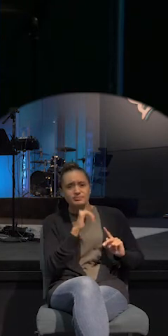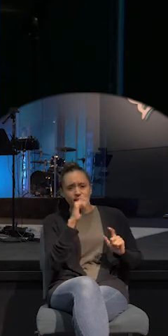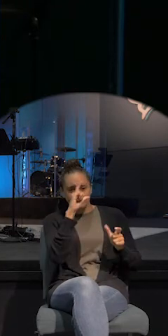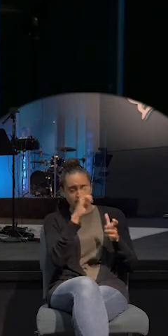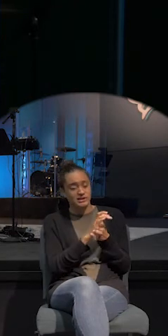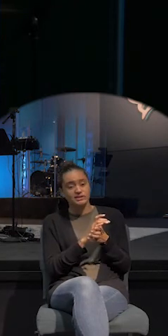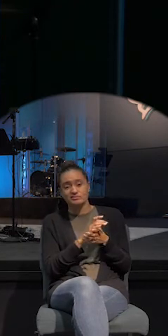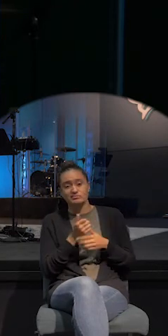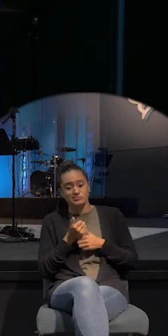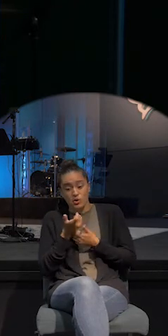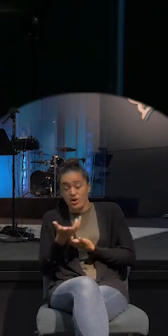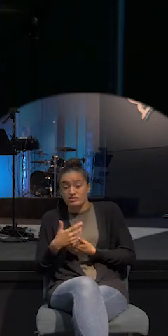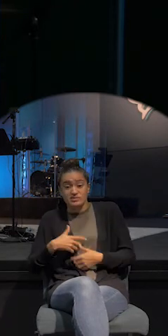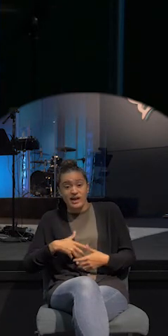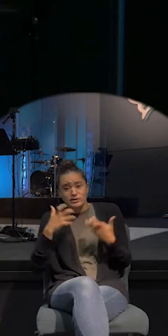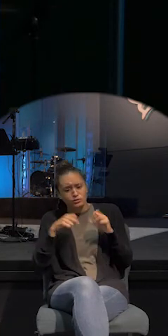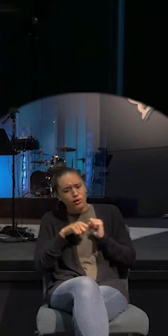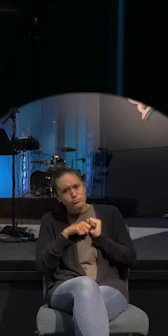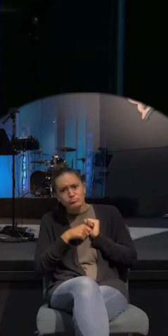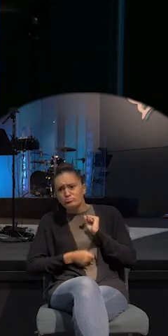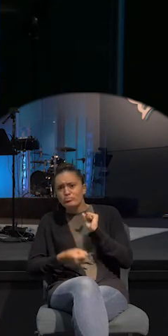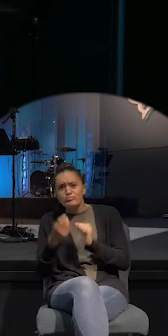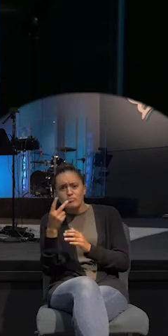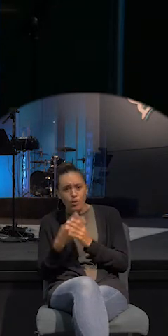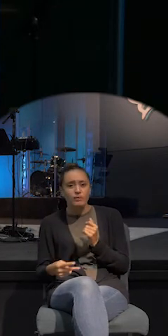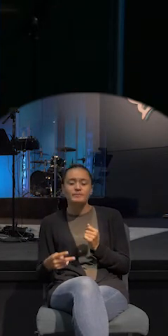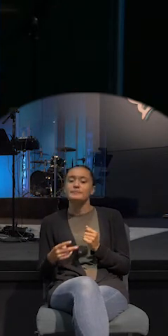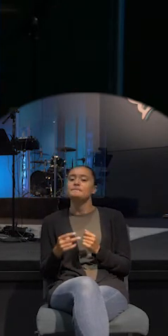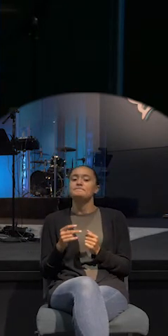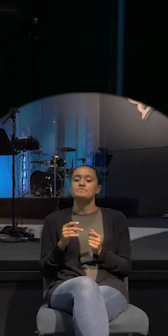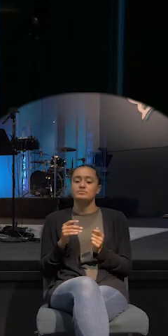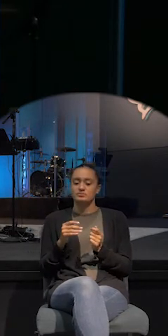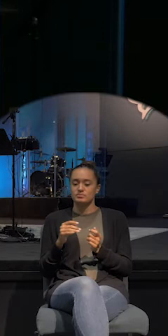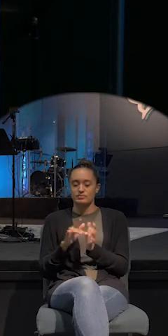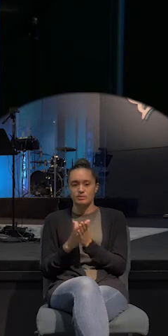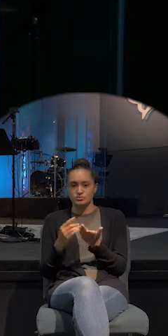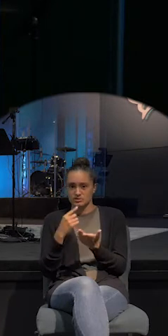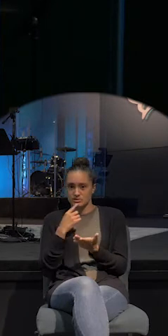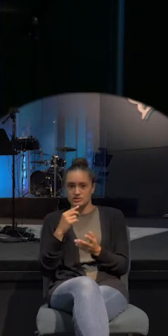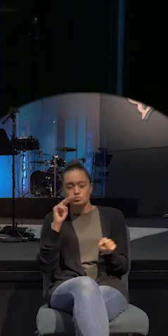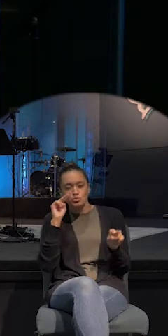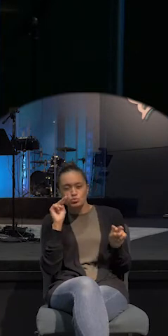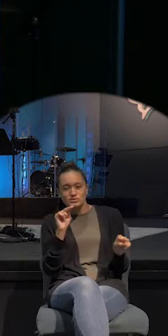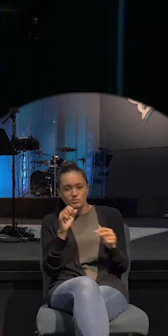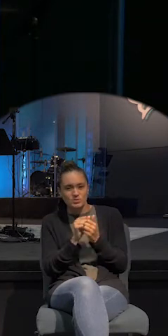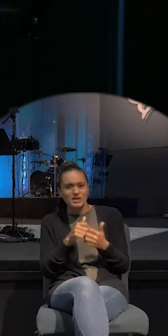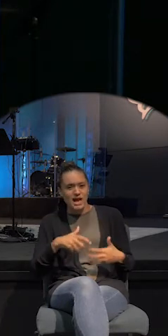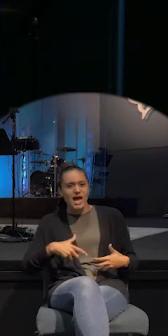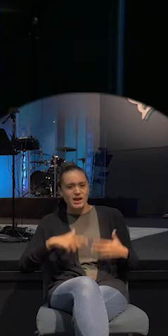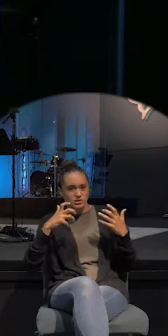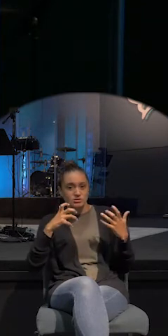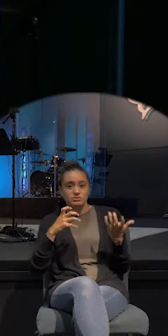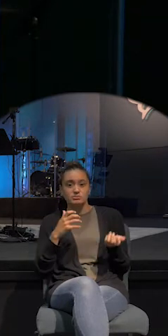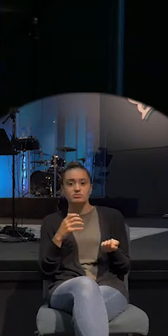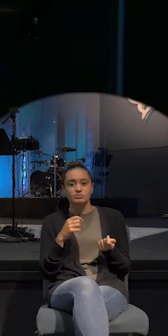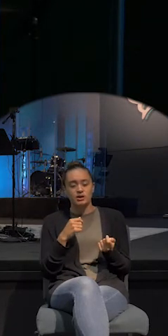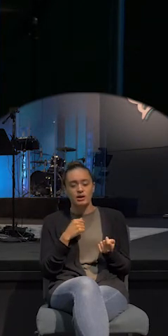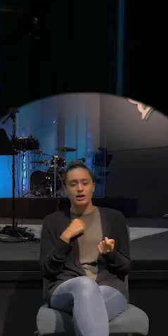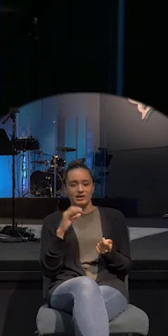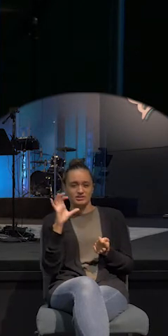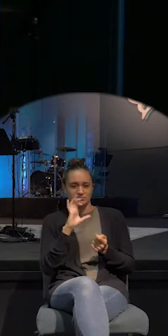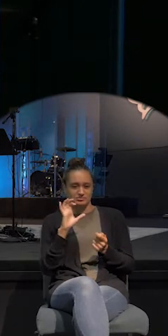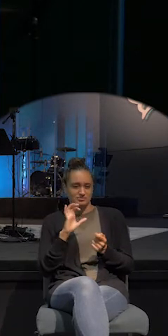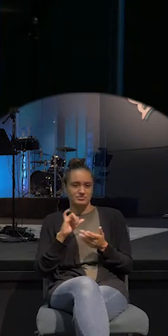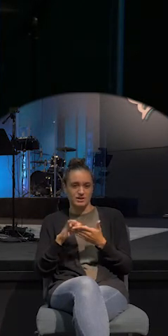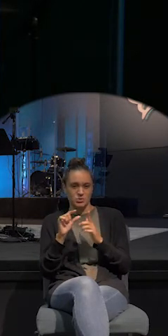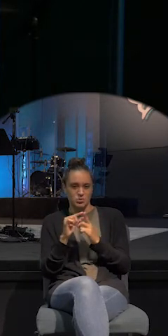him and grieved him. So it says here that he looked at them with anger. And I looked that up now, the word anger.